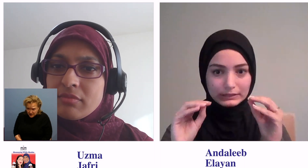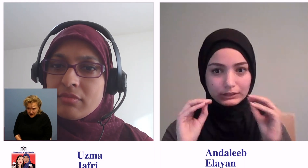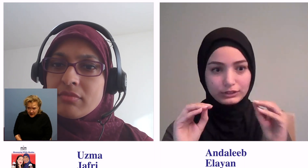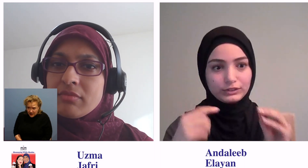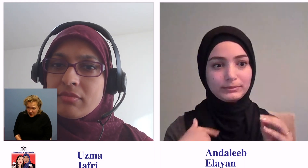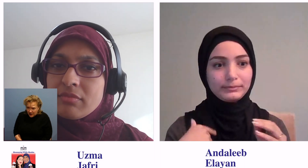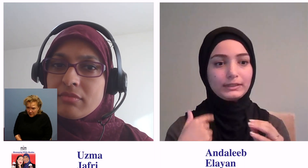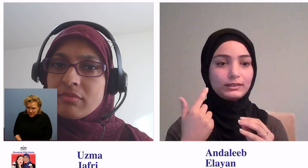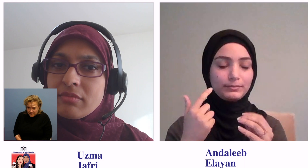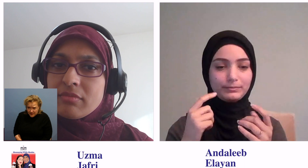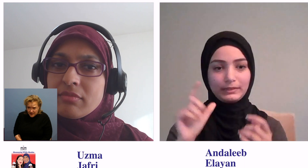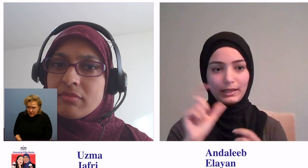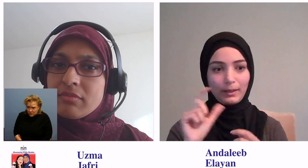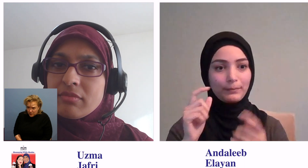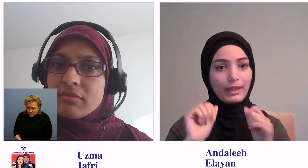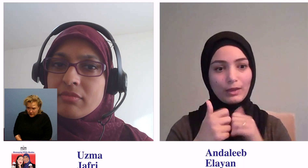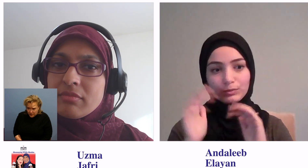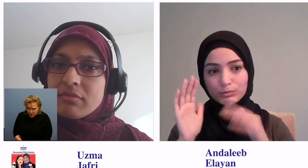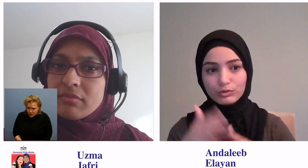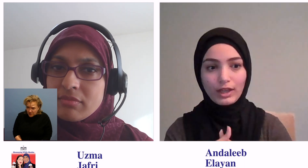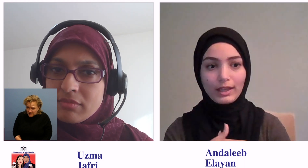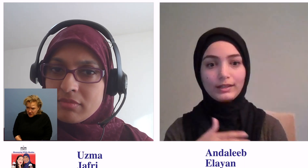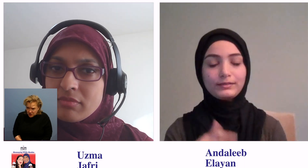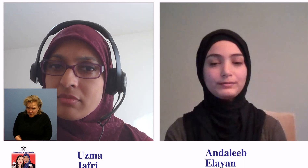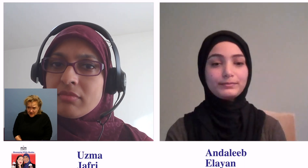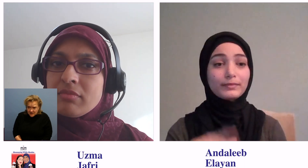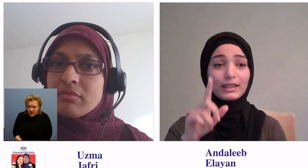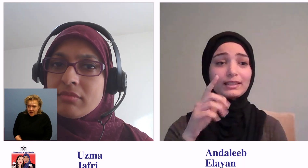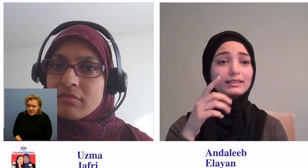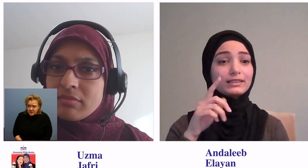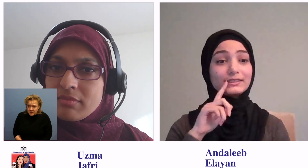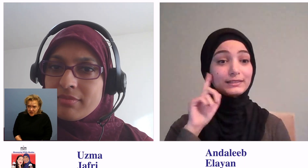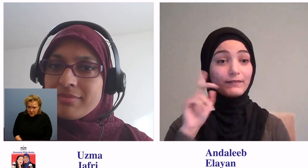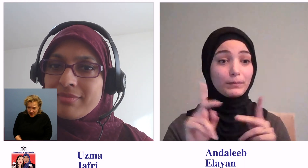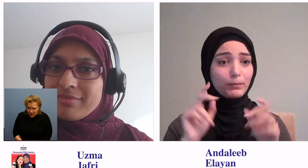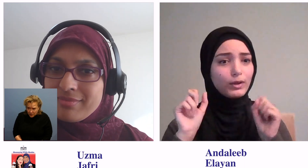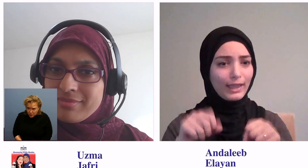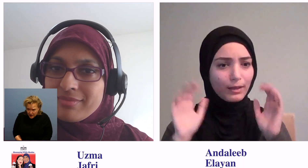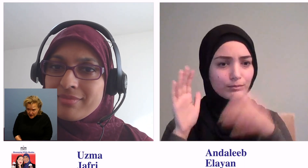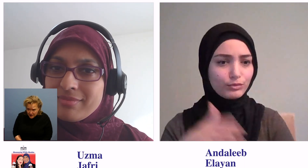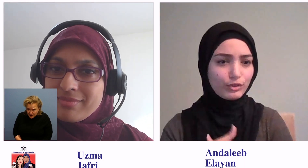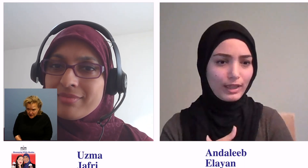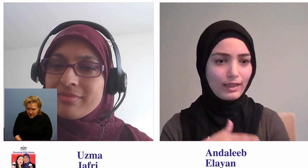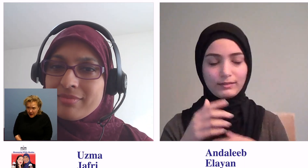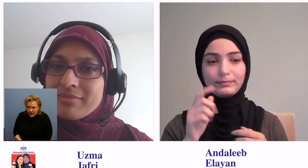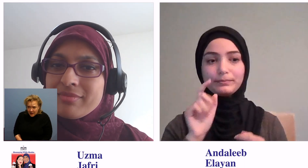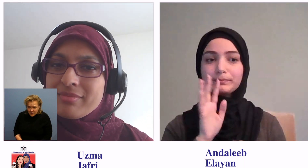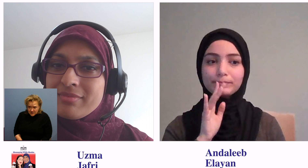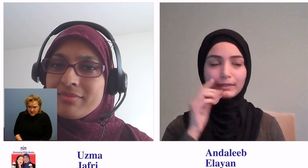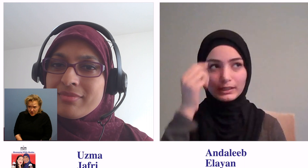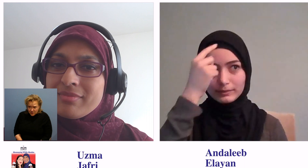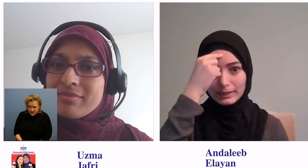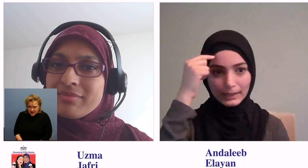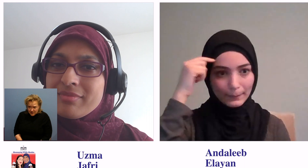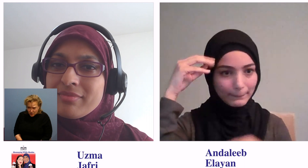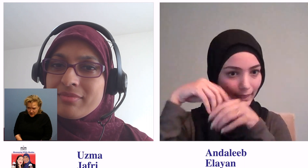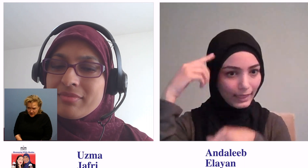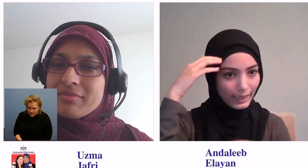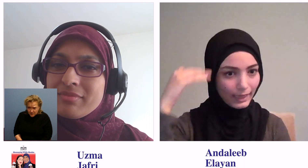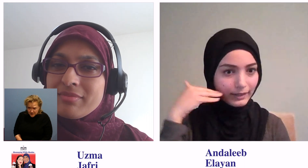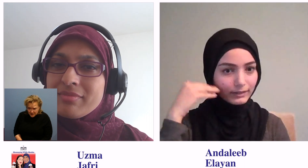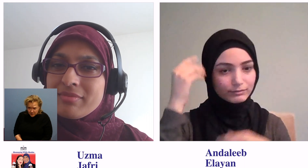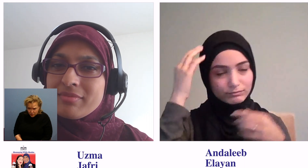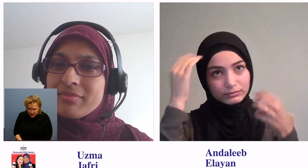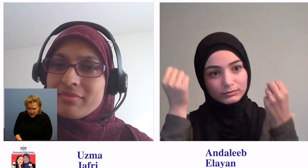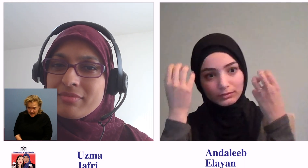Alhamdulillah, they were very good about teaching me Islam, teaching me how to pray. And, you know, saying, of course,